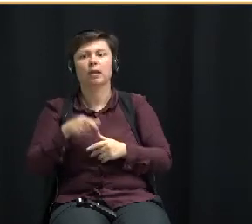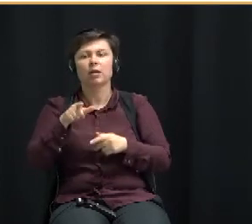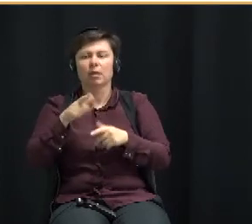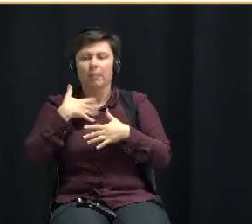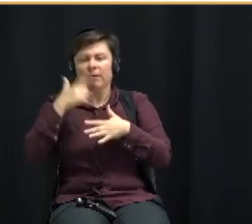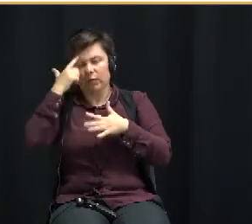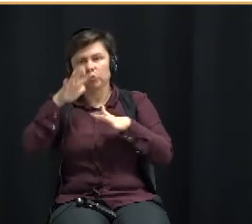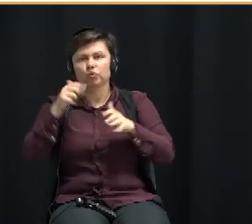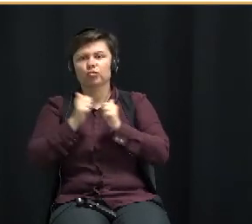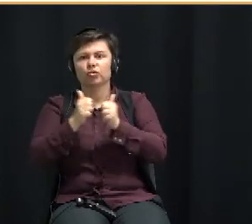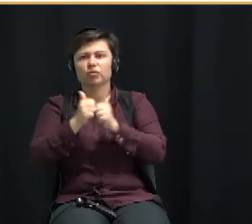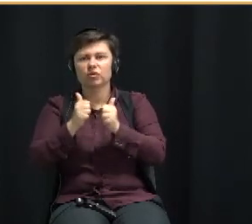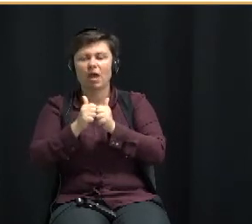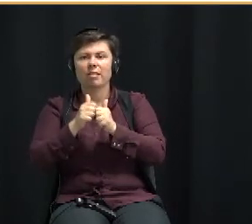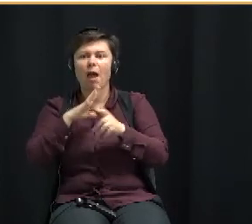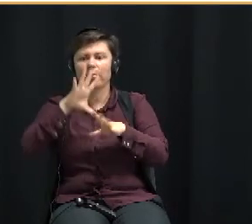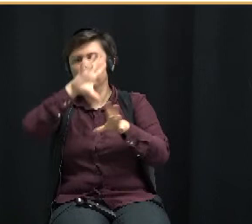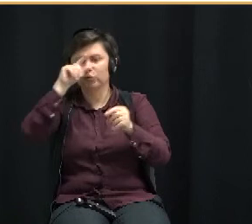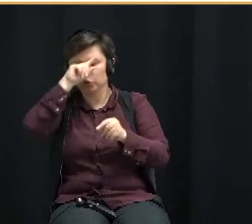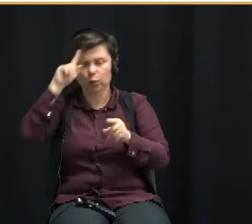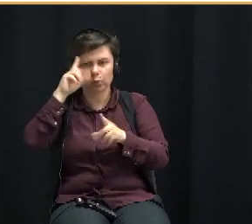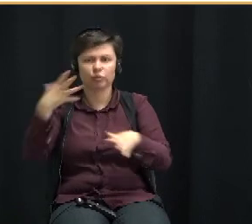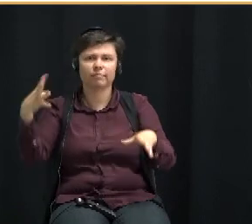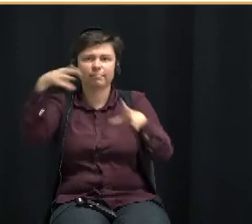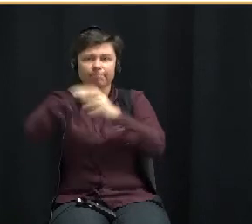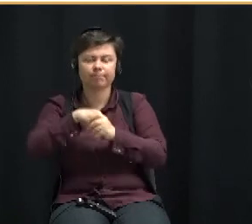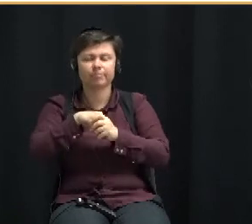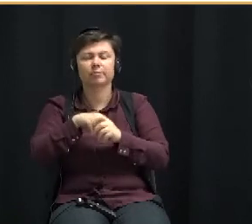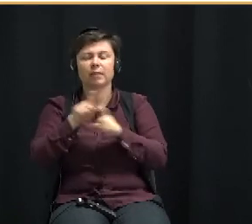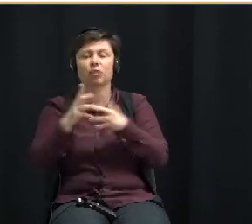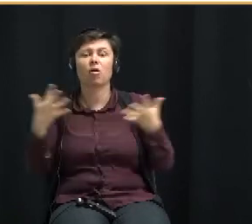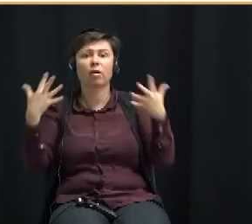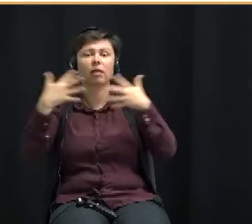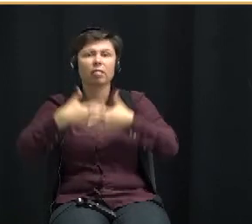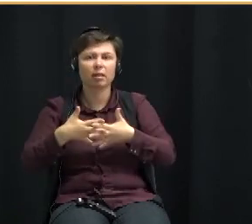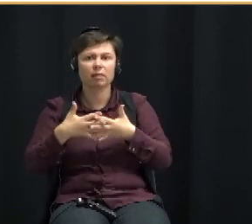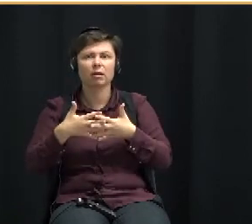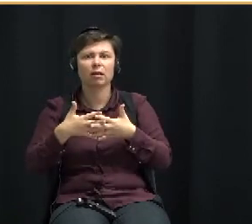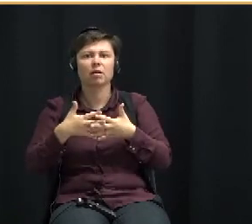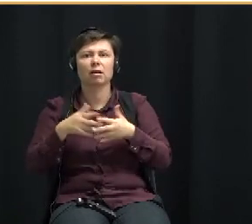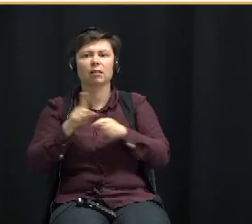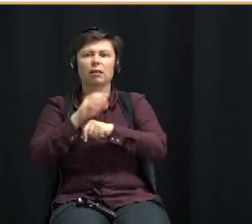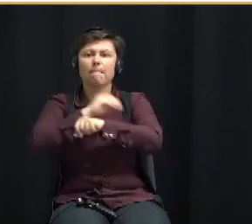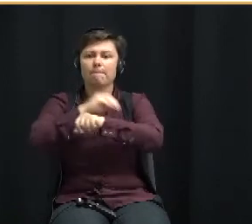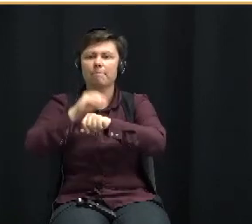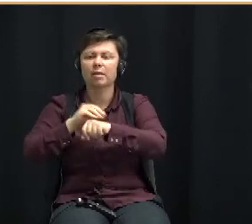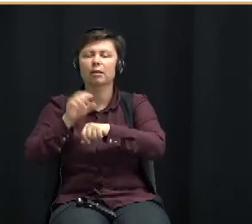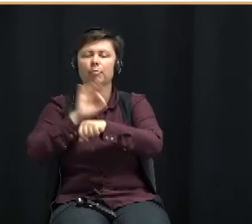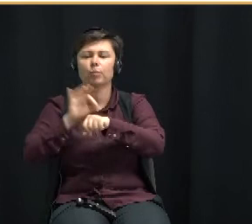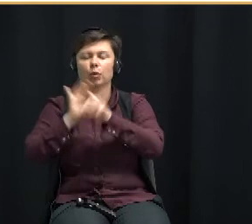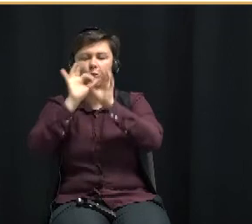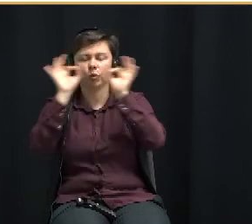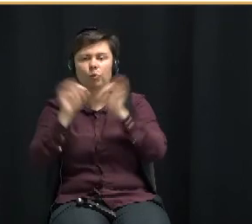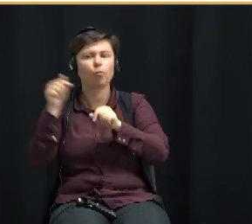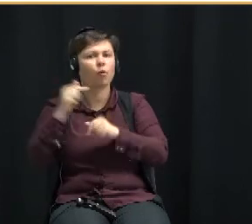think, is still to integrate universal design as part of a mainstream solution. That is, it's not about specialized